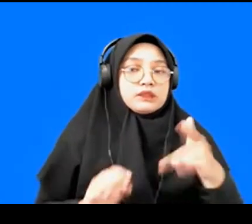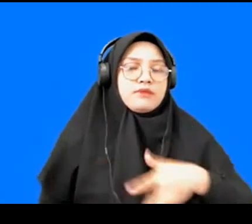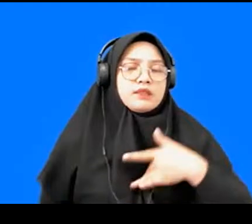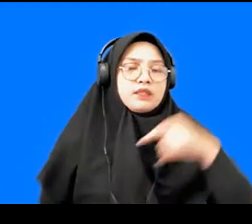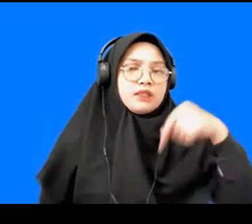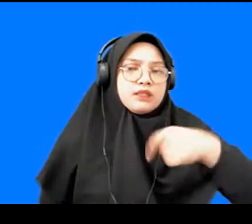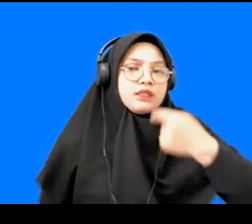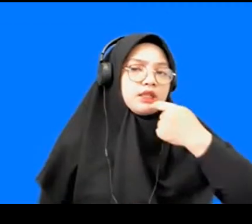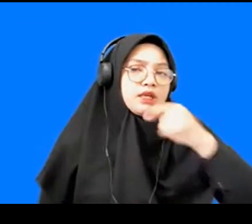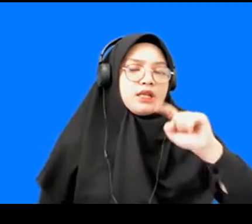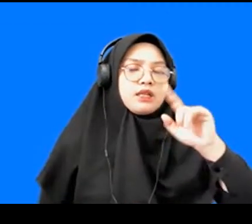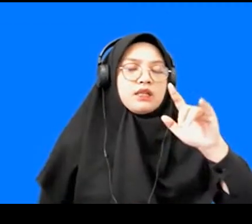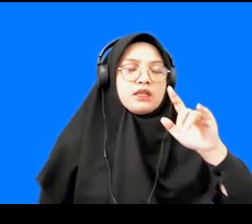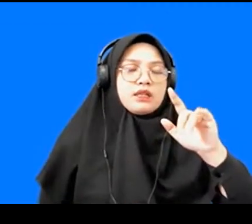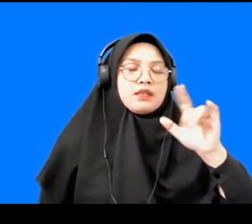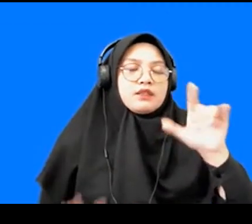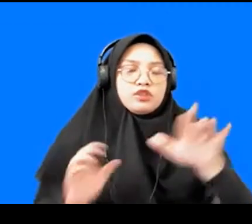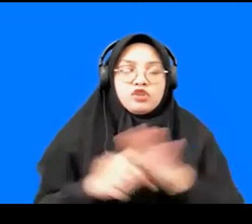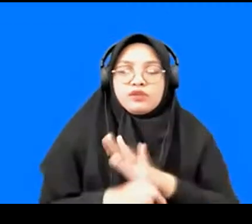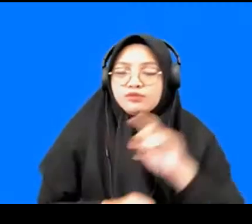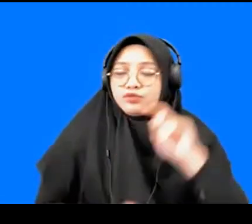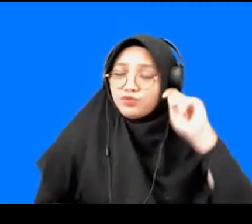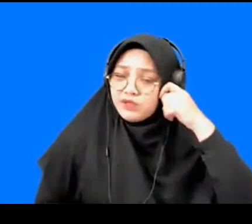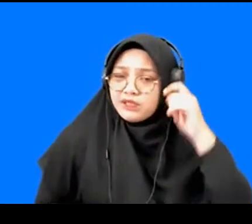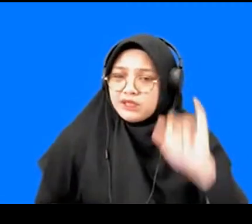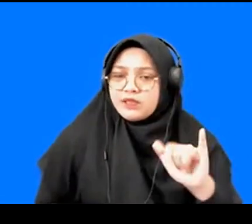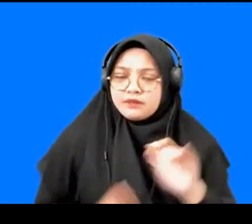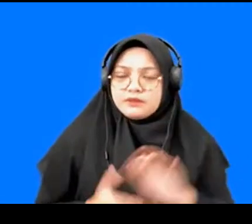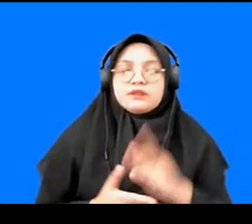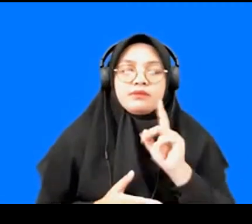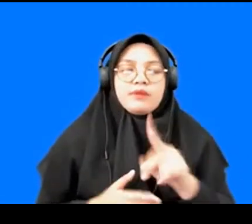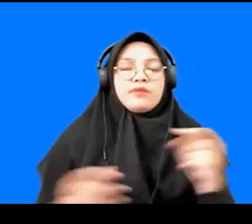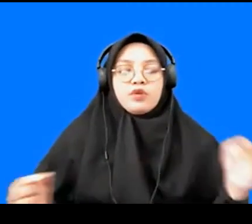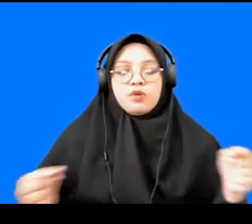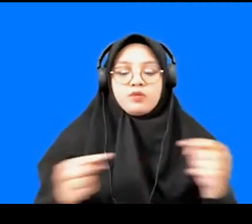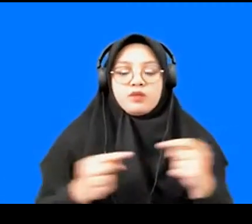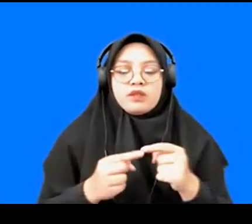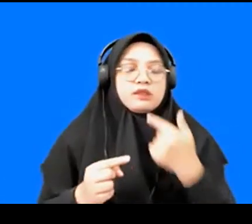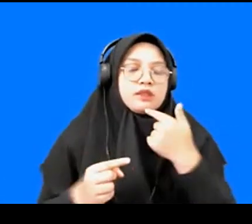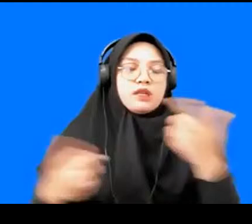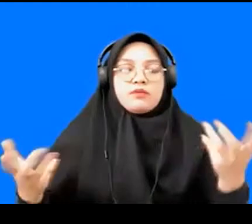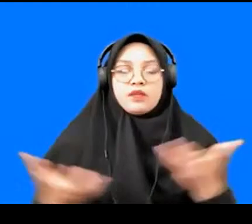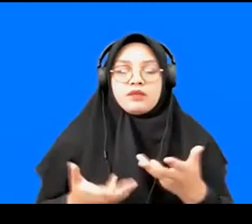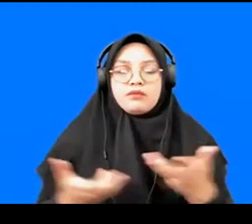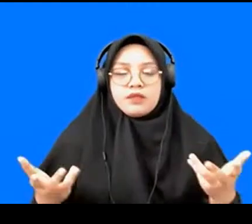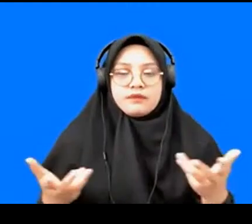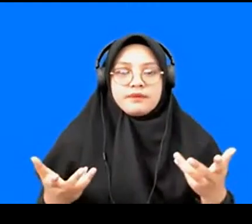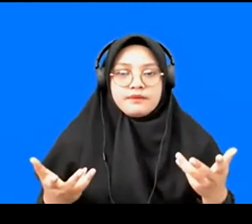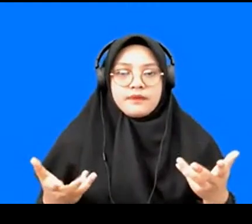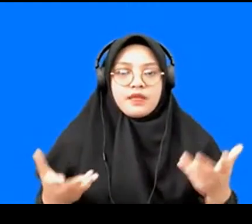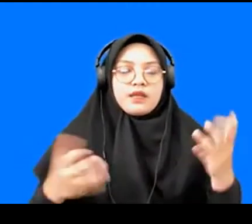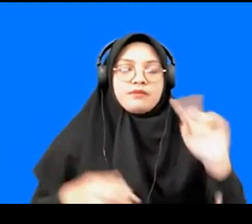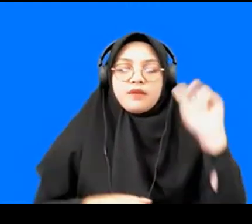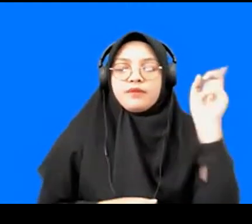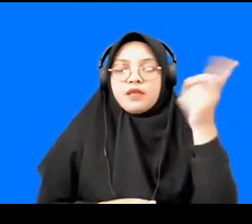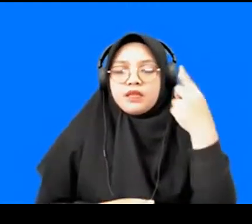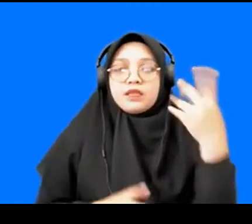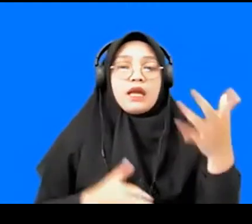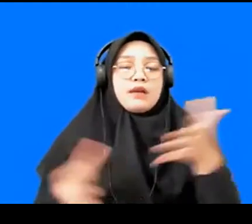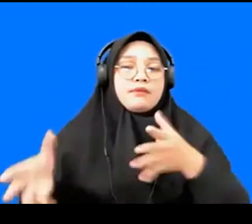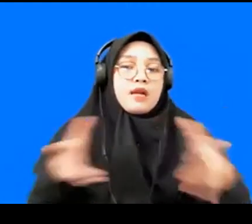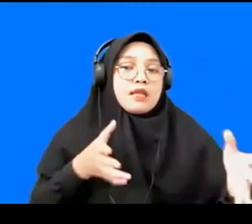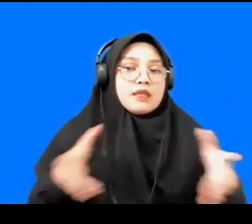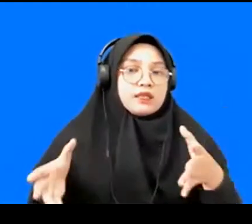it's quite difficult to, because about the how to government tackle the public distrust, all right? Because it's about the public